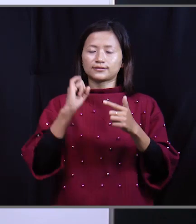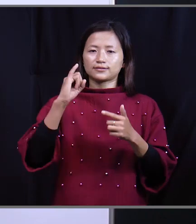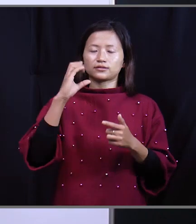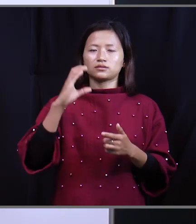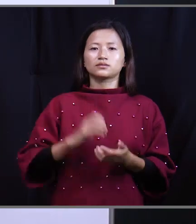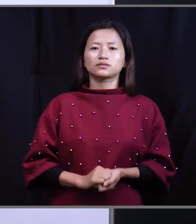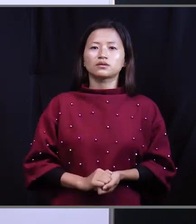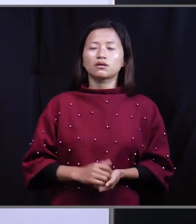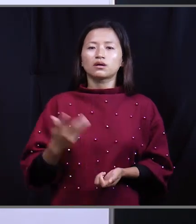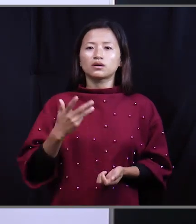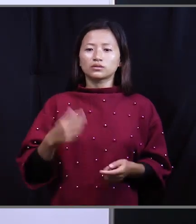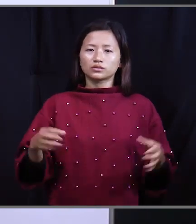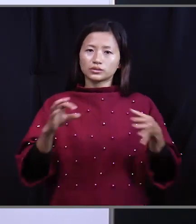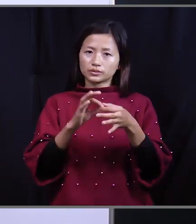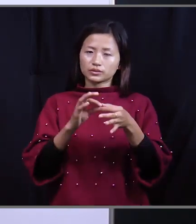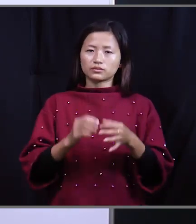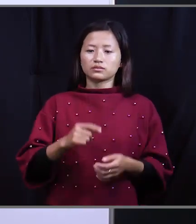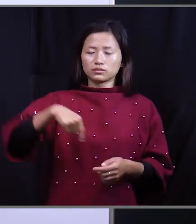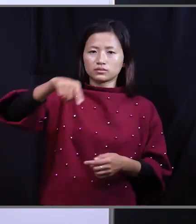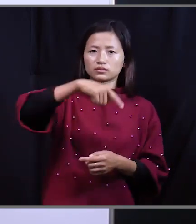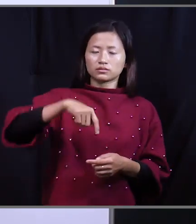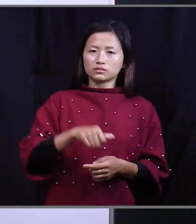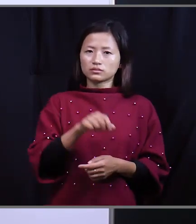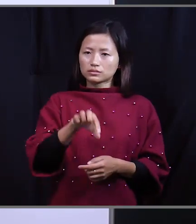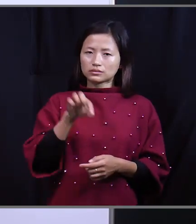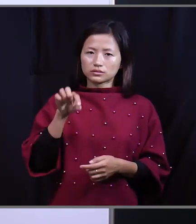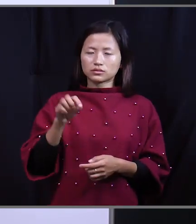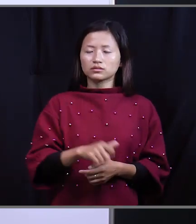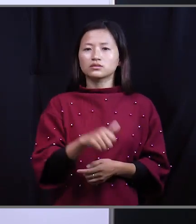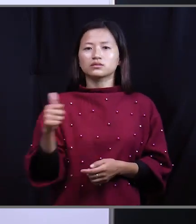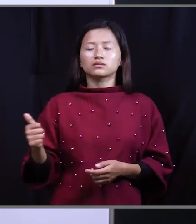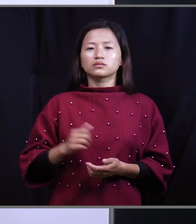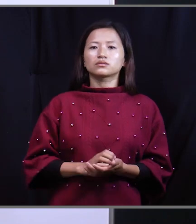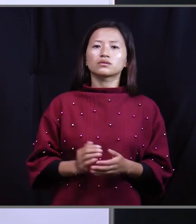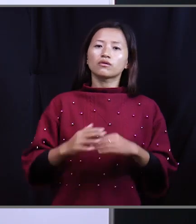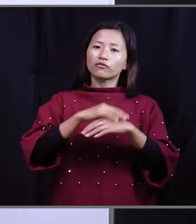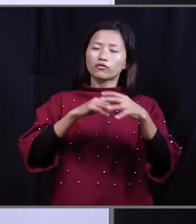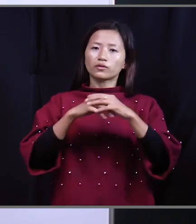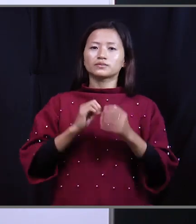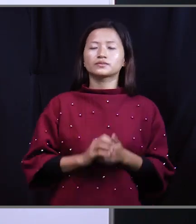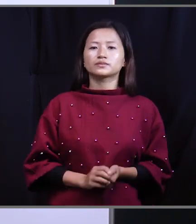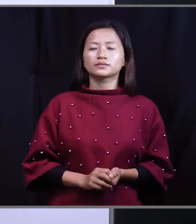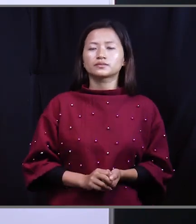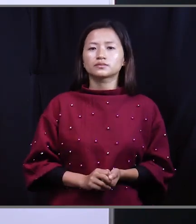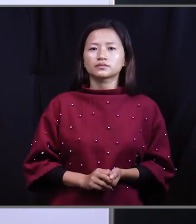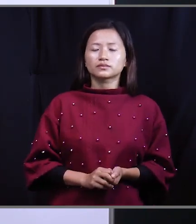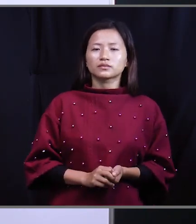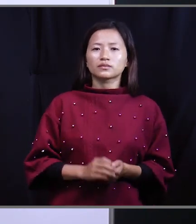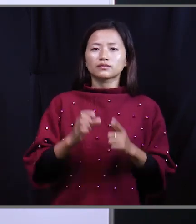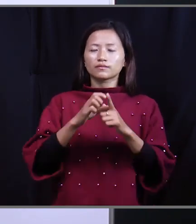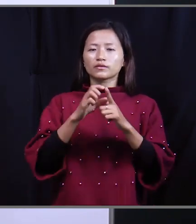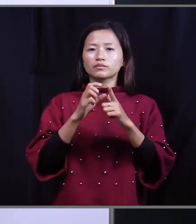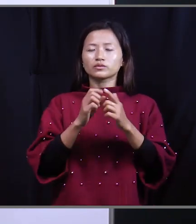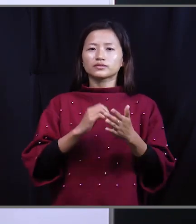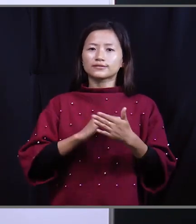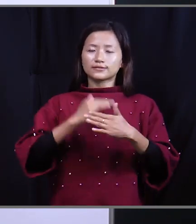chromatid, to show how they're twisted around each other, okay? But actually, they have already formed the sister chromatid. So in diploting stage,